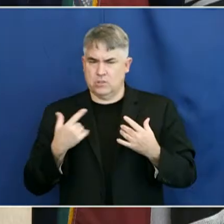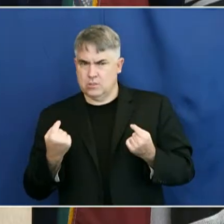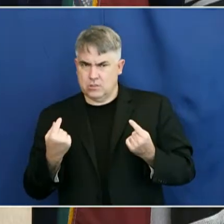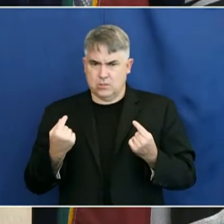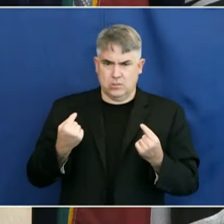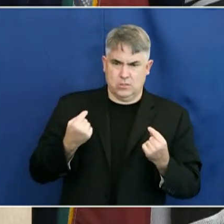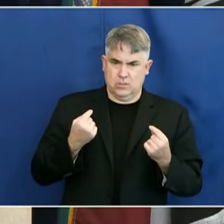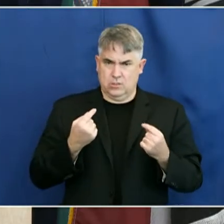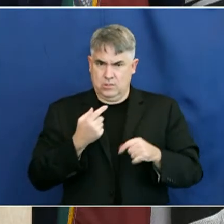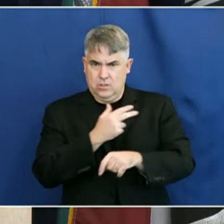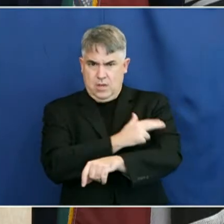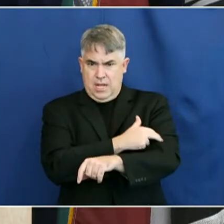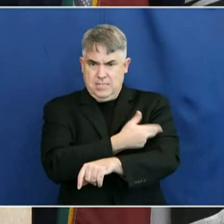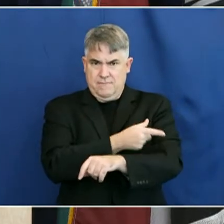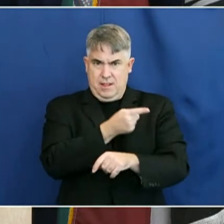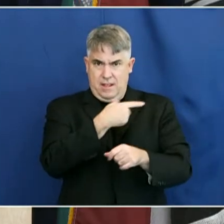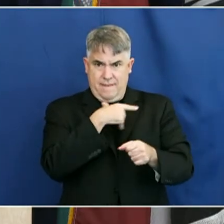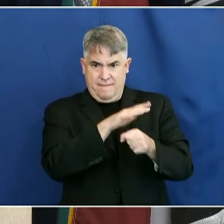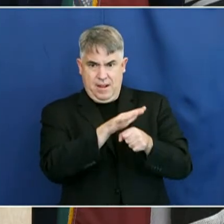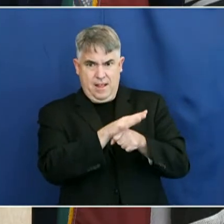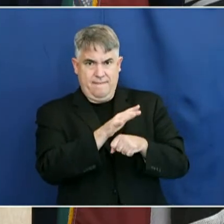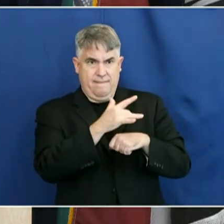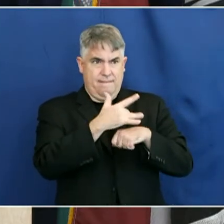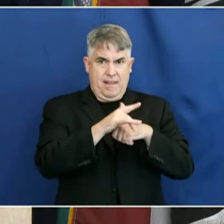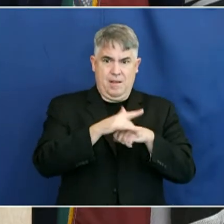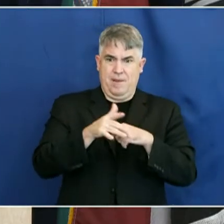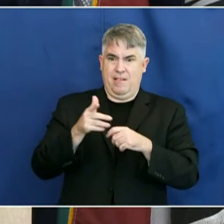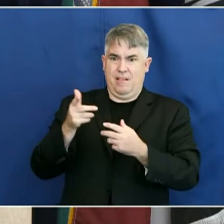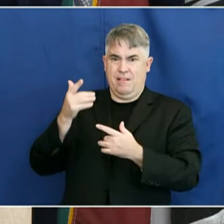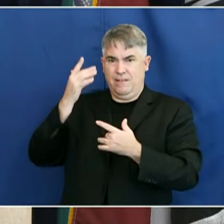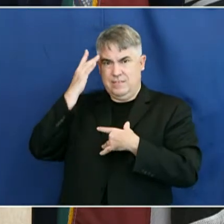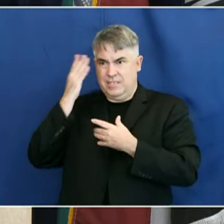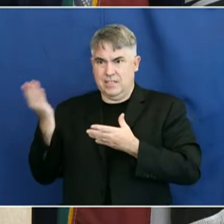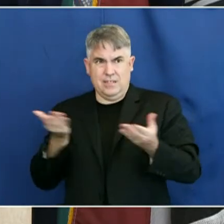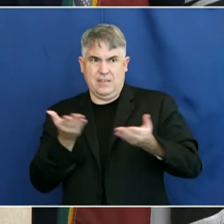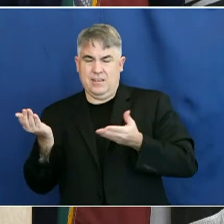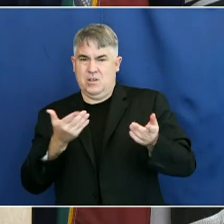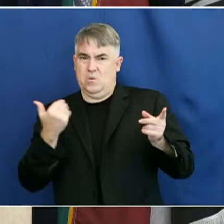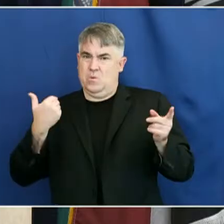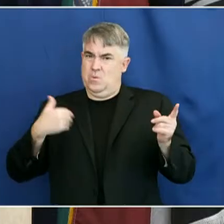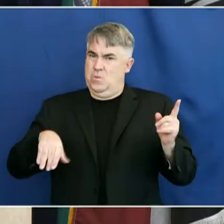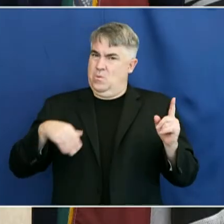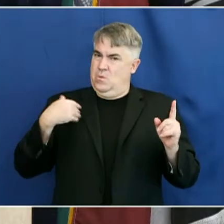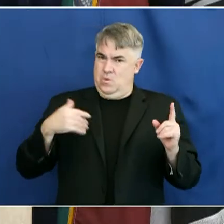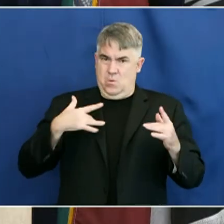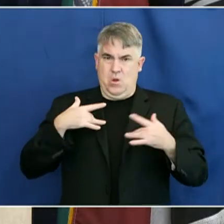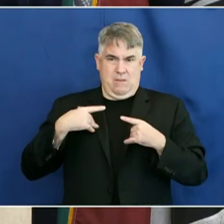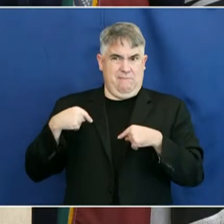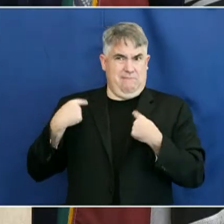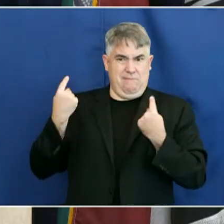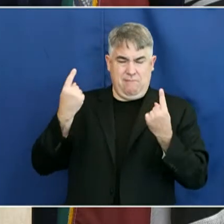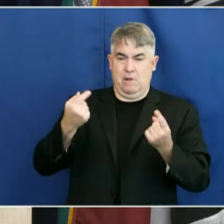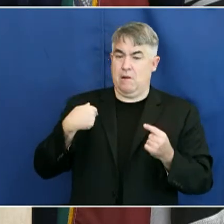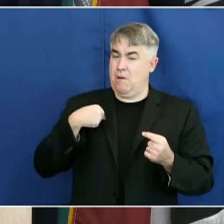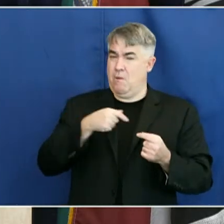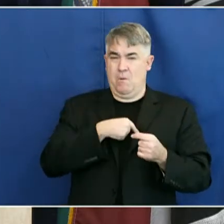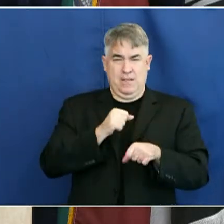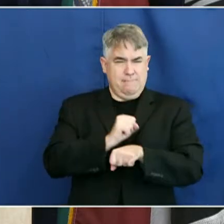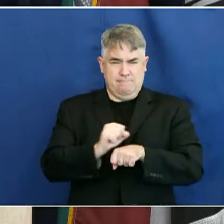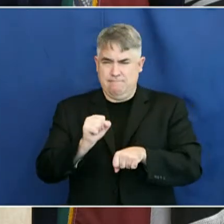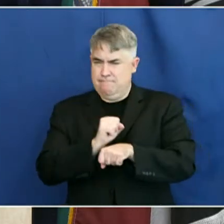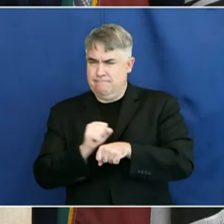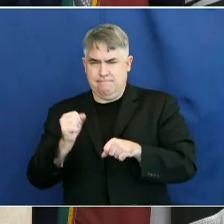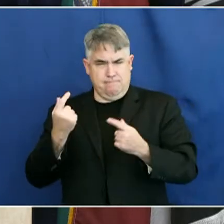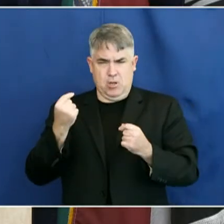hospital beds. And we as a county, in partnership with the state and federal and with our healthcare system partners, expended considerable energy trying to increase